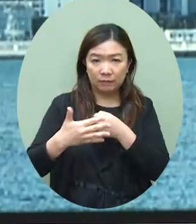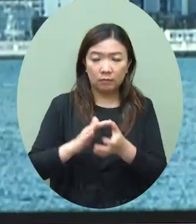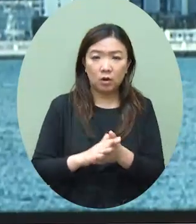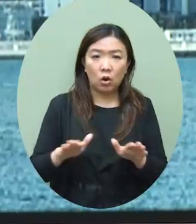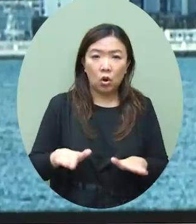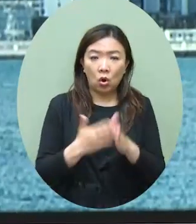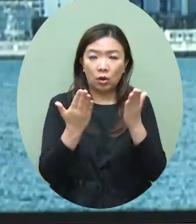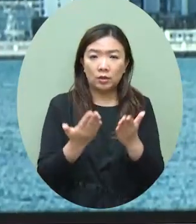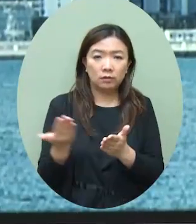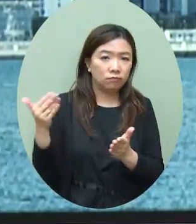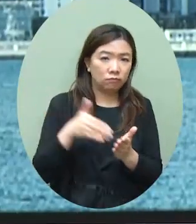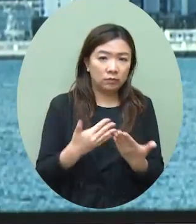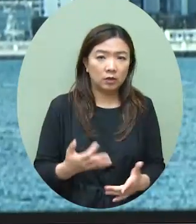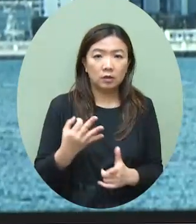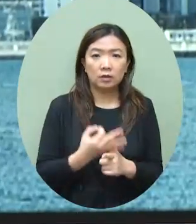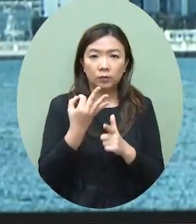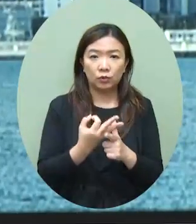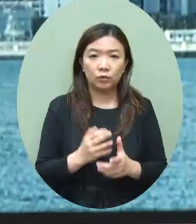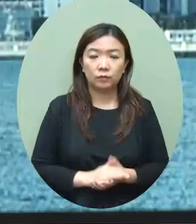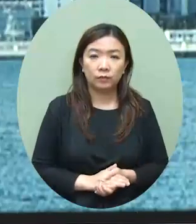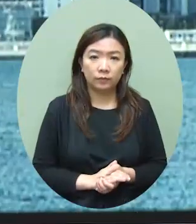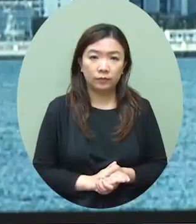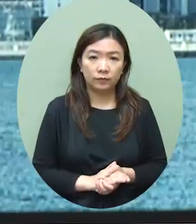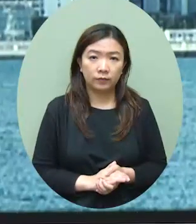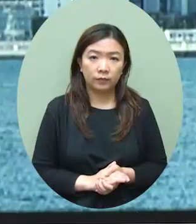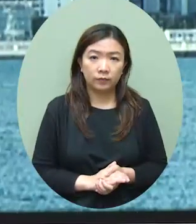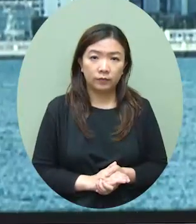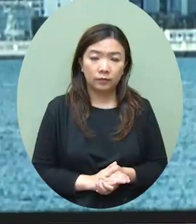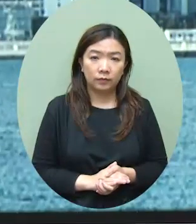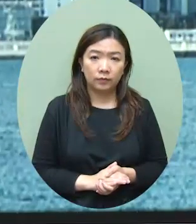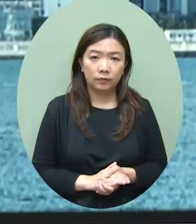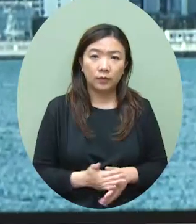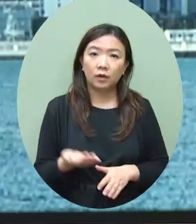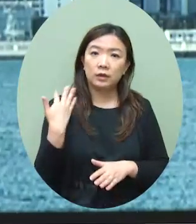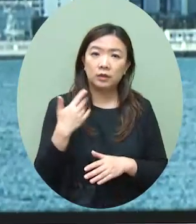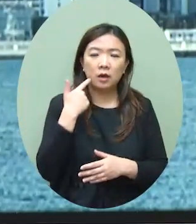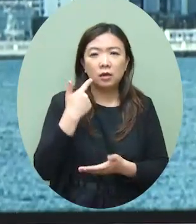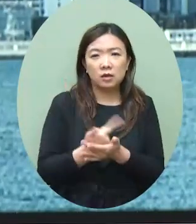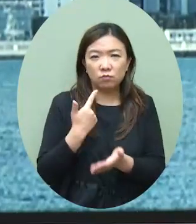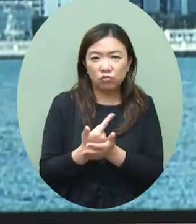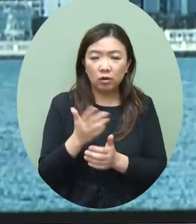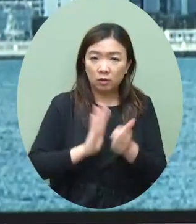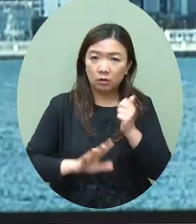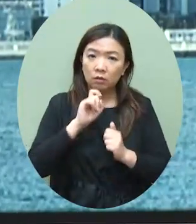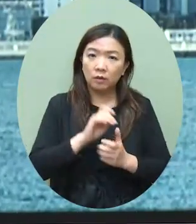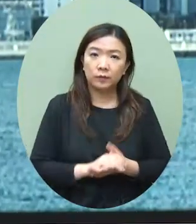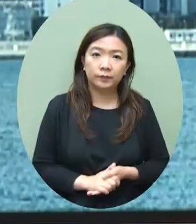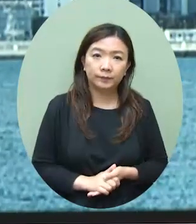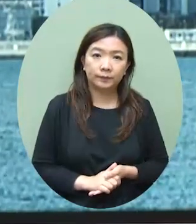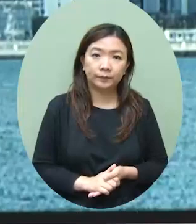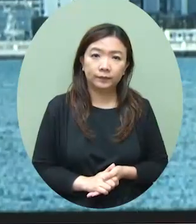are on the road or on the path to returning or resuming normal